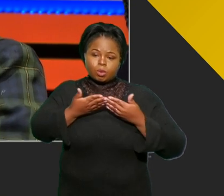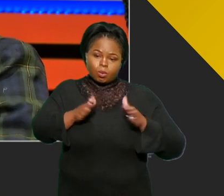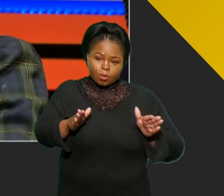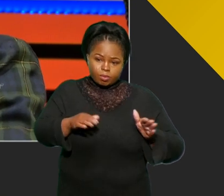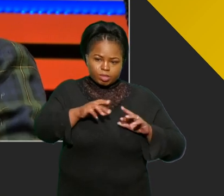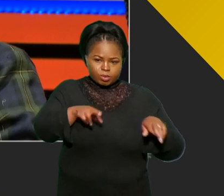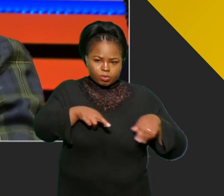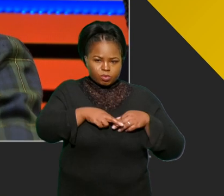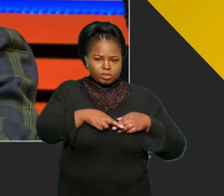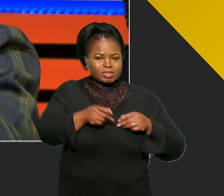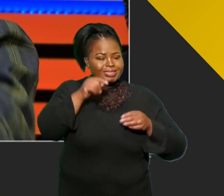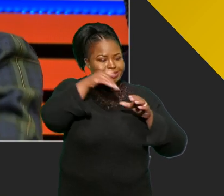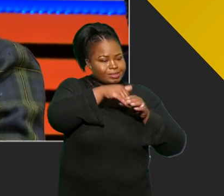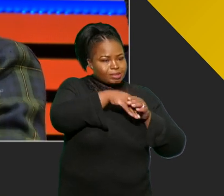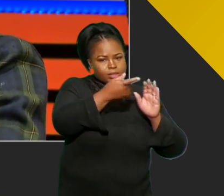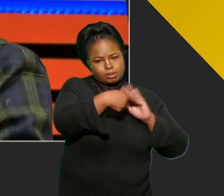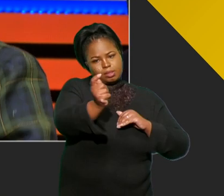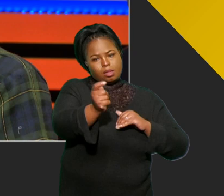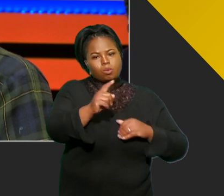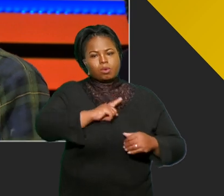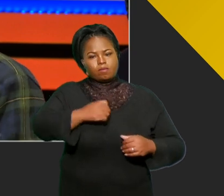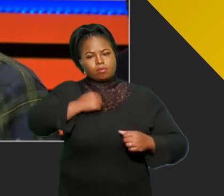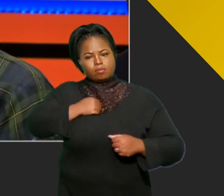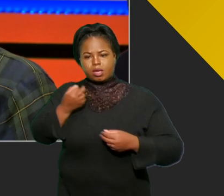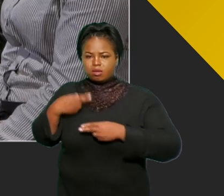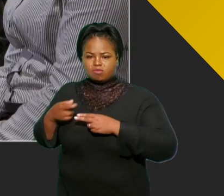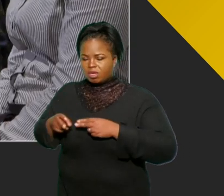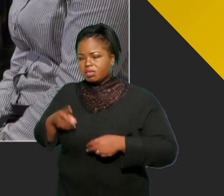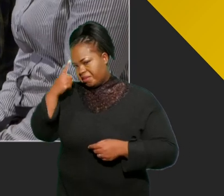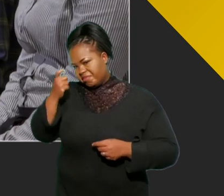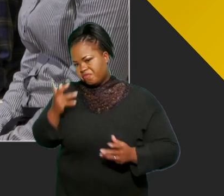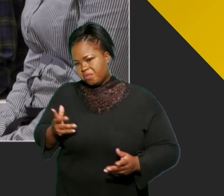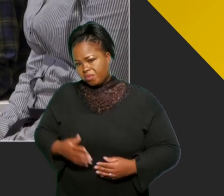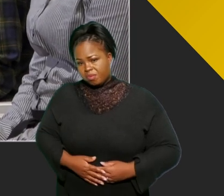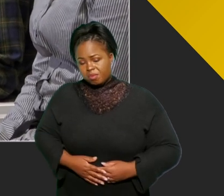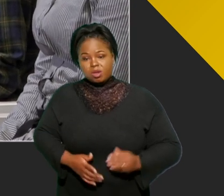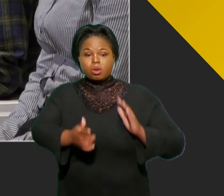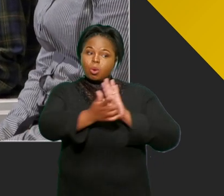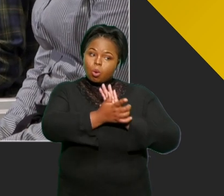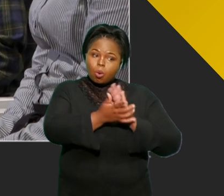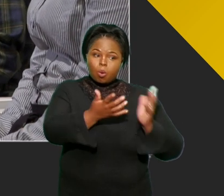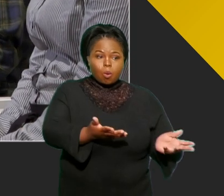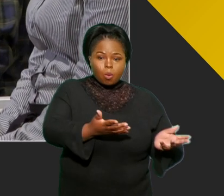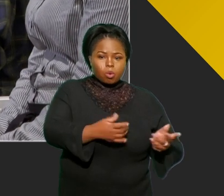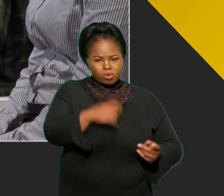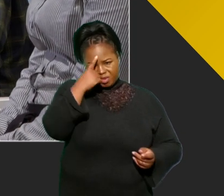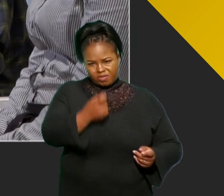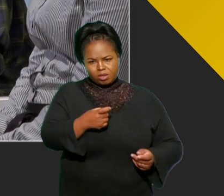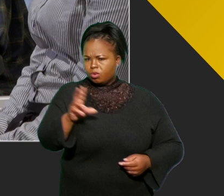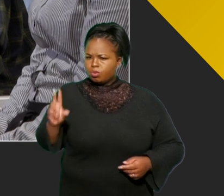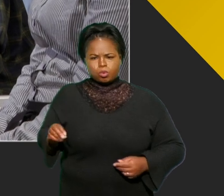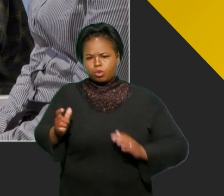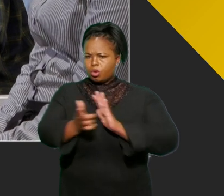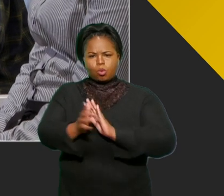that room and to sell the things that's in there to pay for my rent. I strictly the question is that by law or because when? No, it's not by